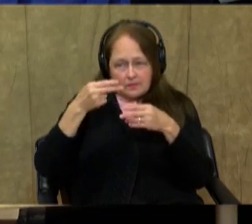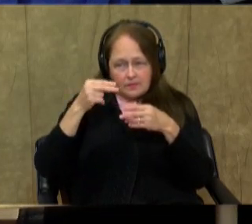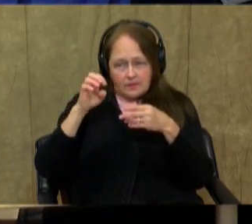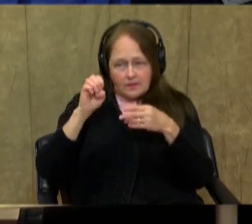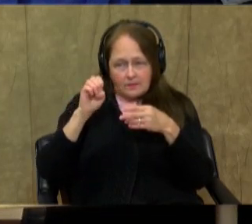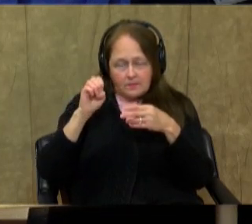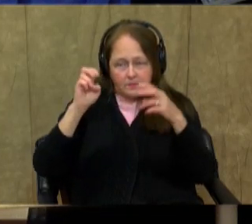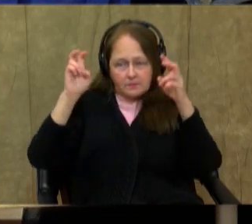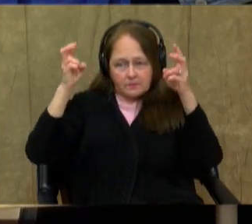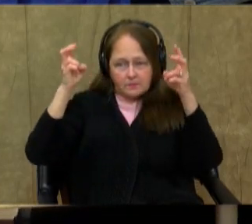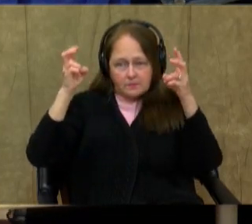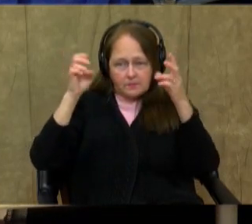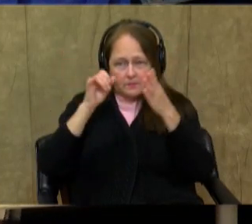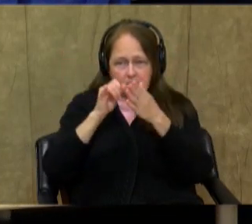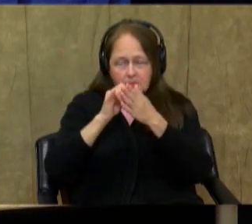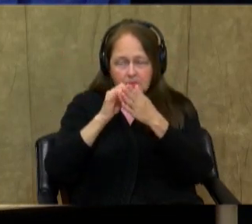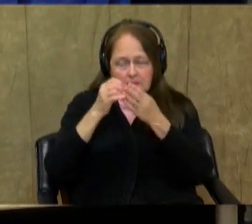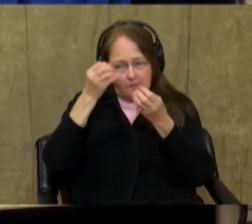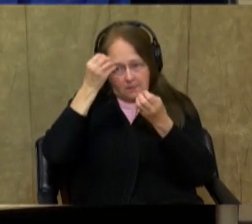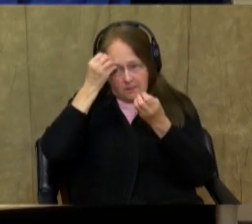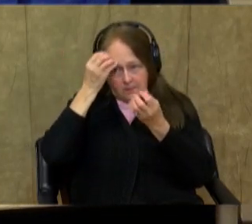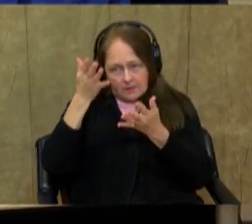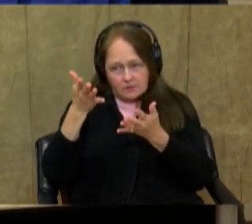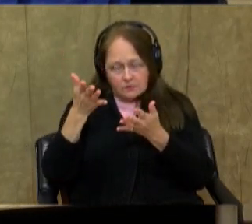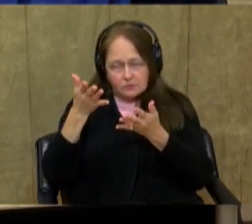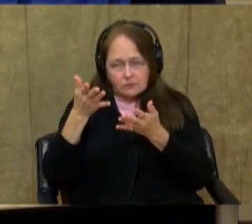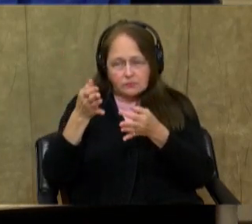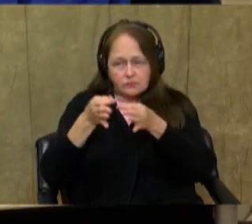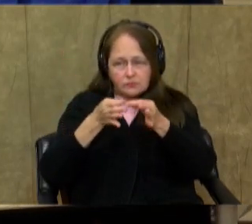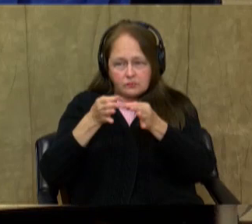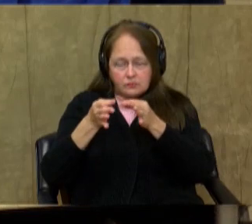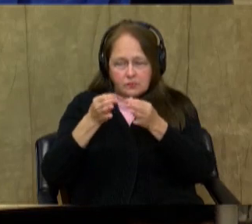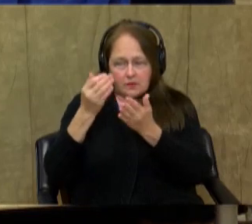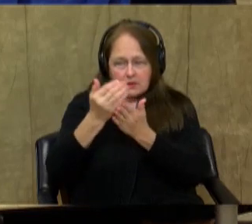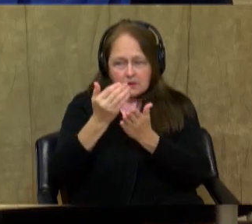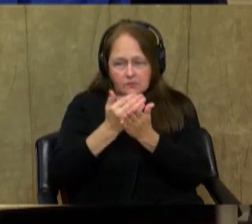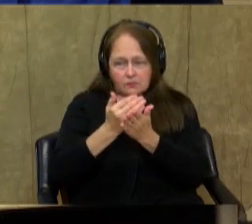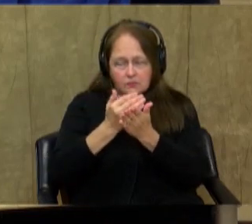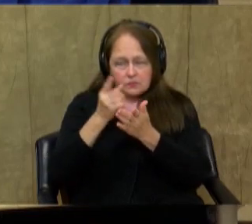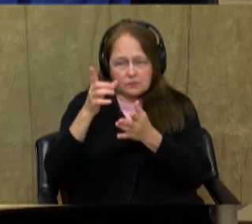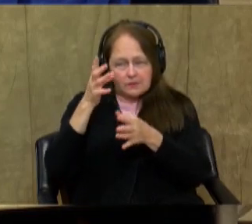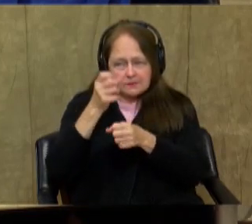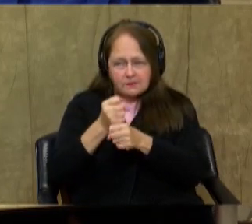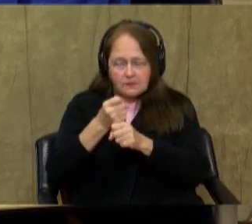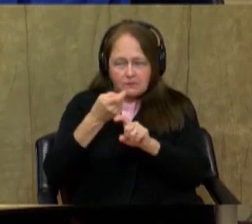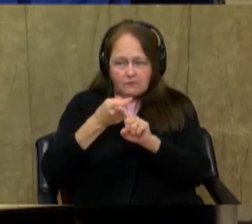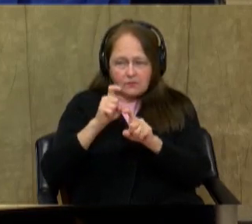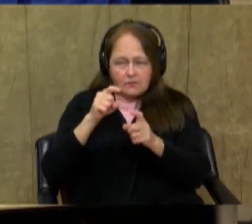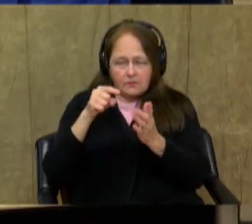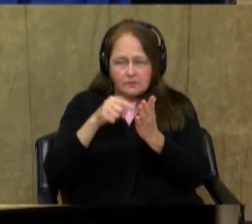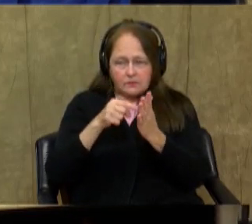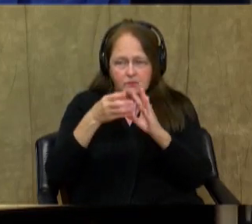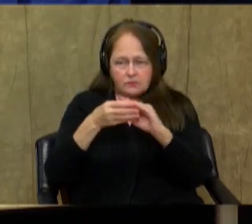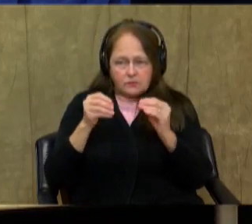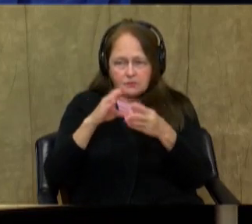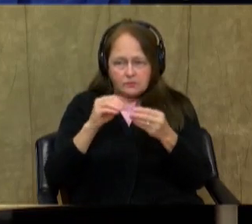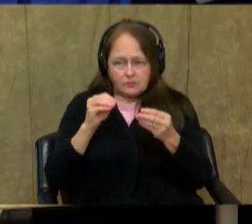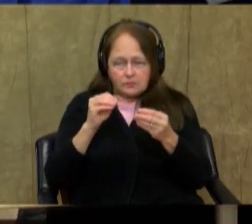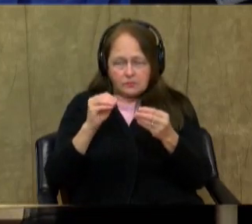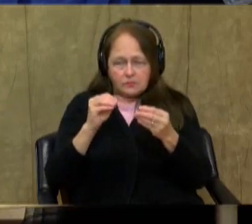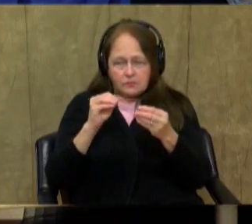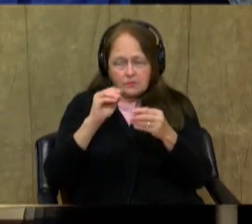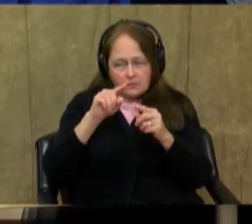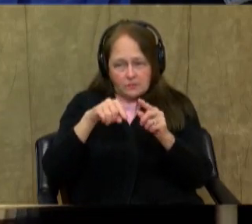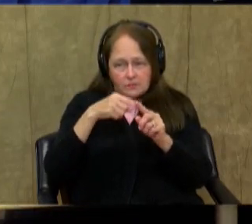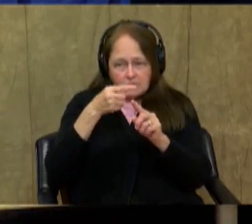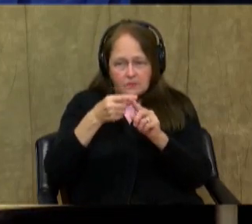theme before. It is a message, that underlying message, a lesson, something you're supposed to get out of the text.